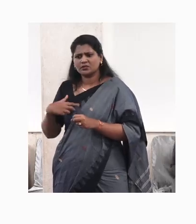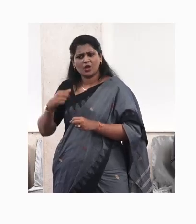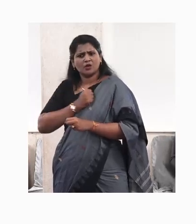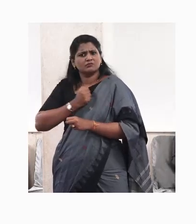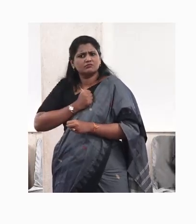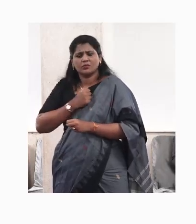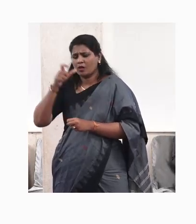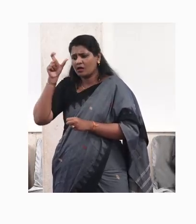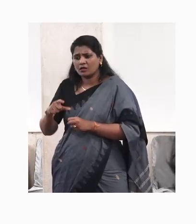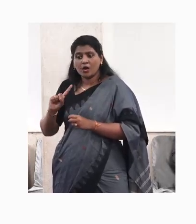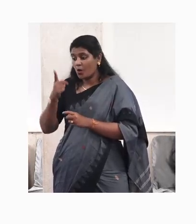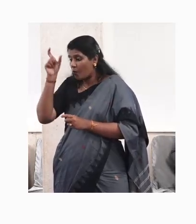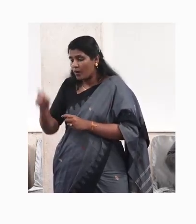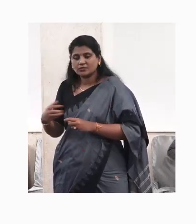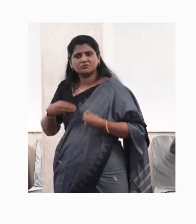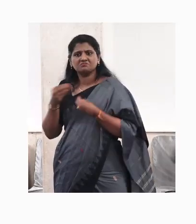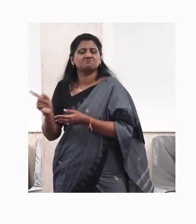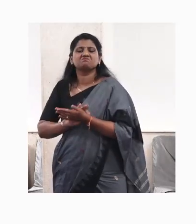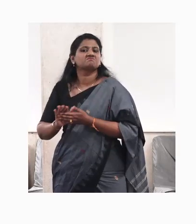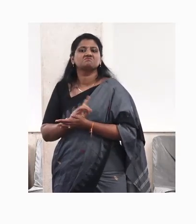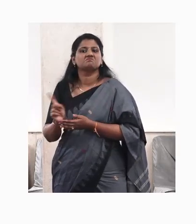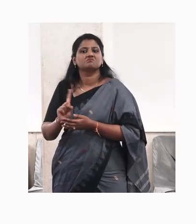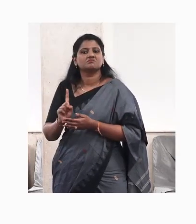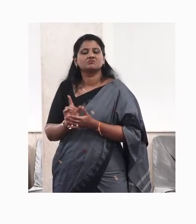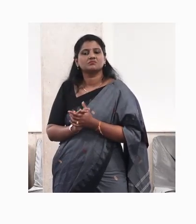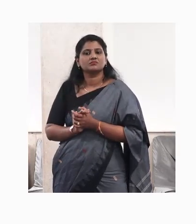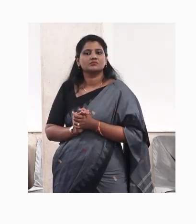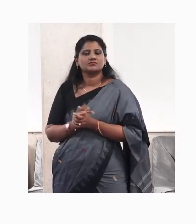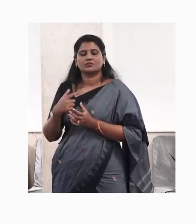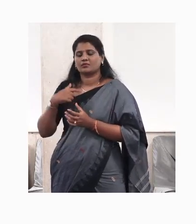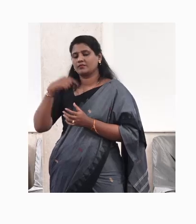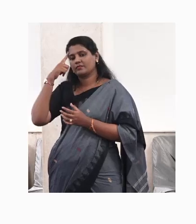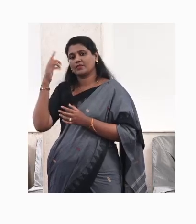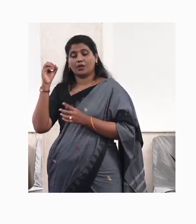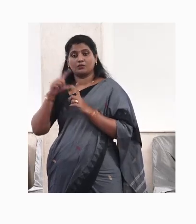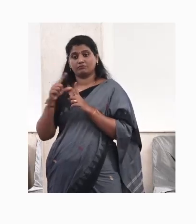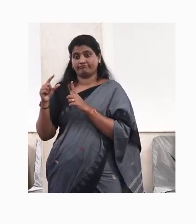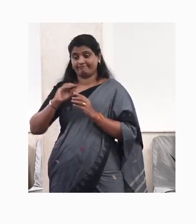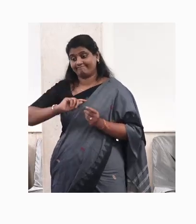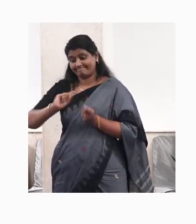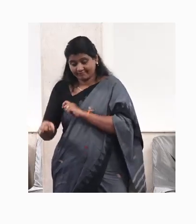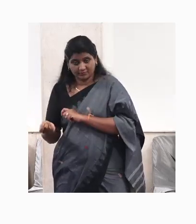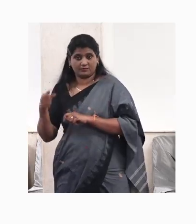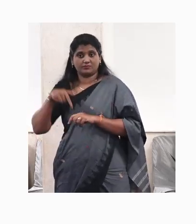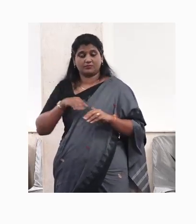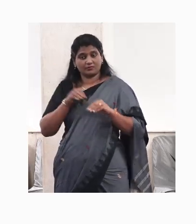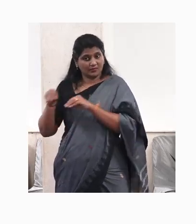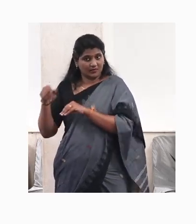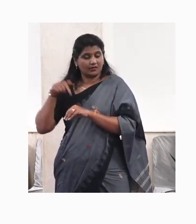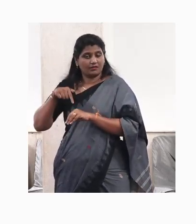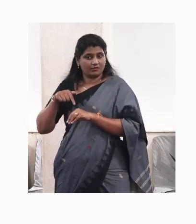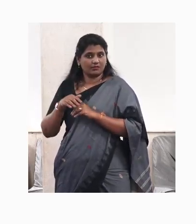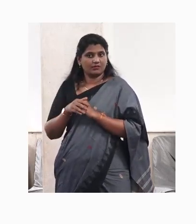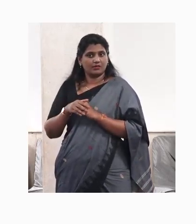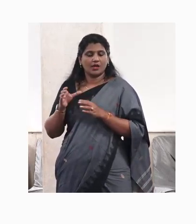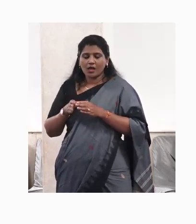on yourself or on one person. And I think, again, OD helped shift that, because it became more about a collective